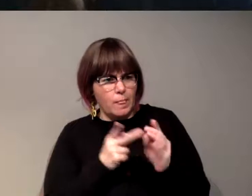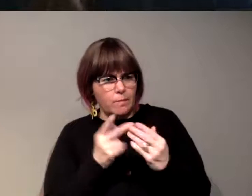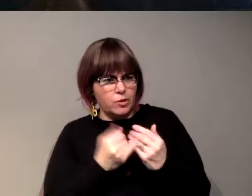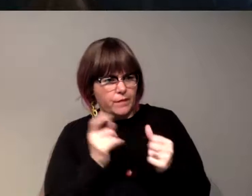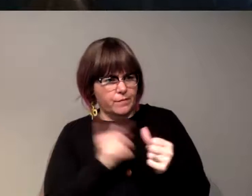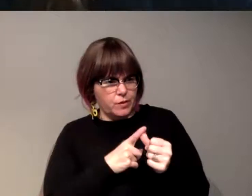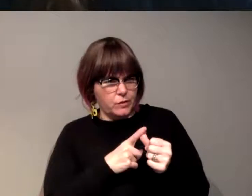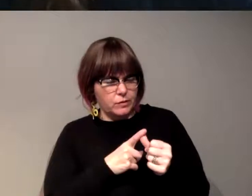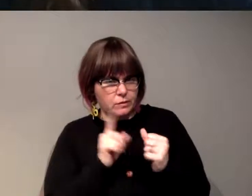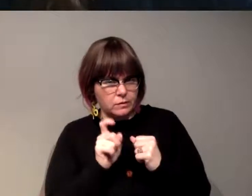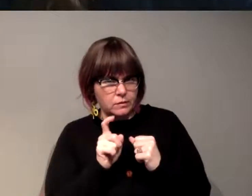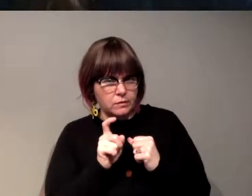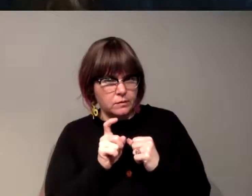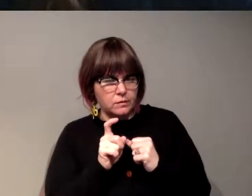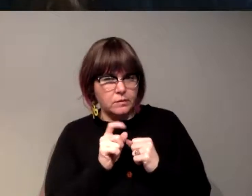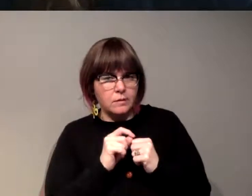you do this?